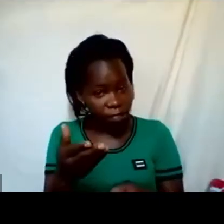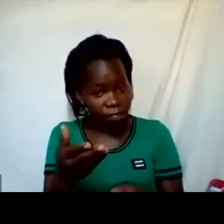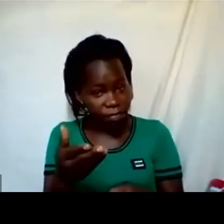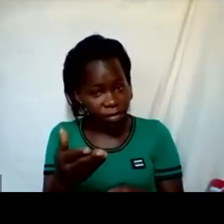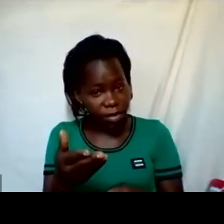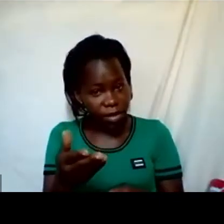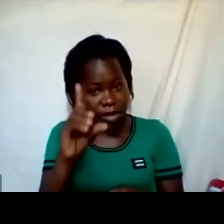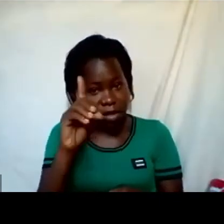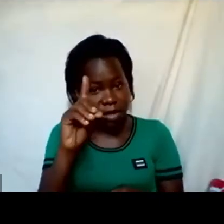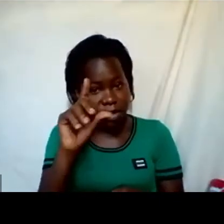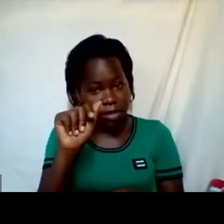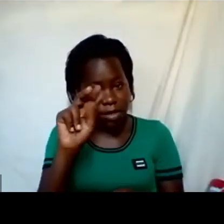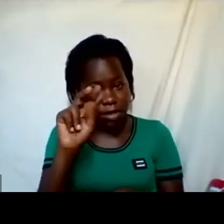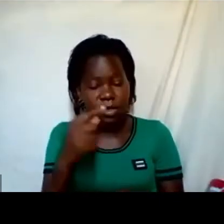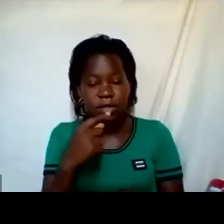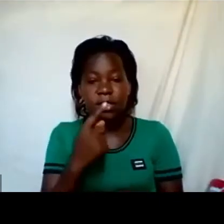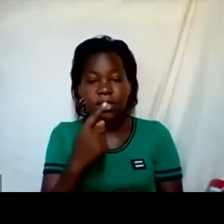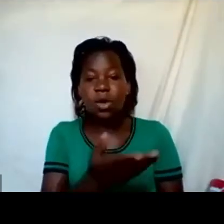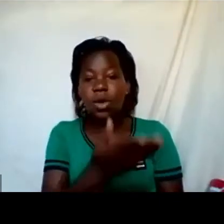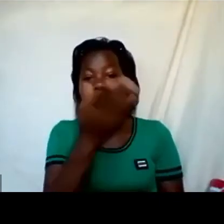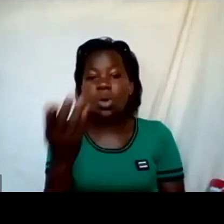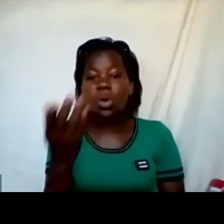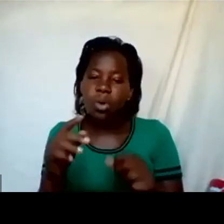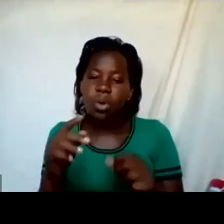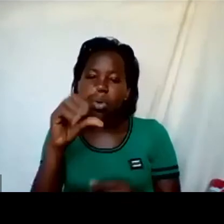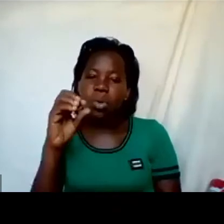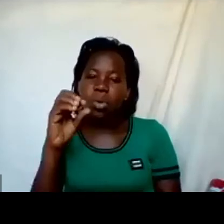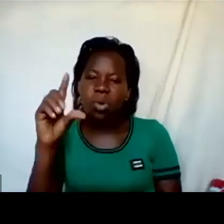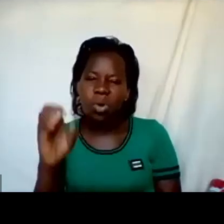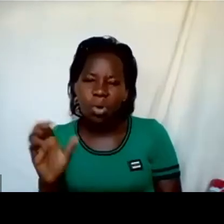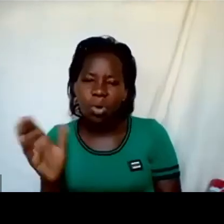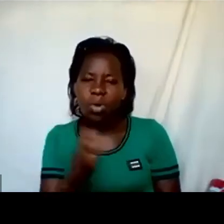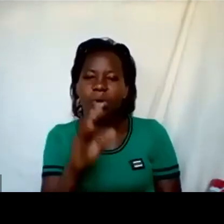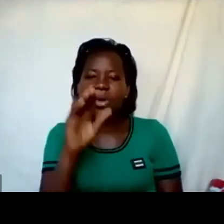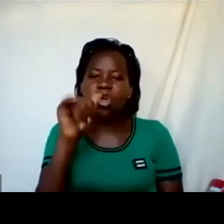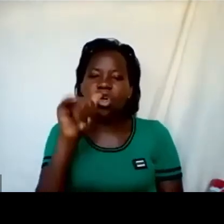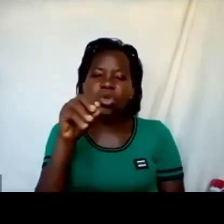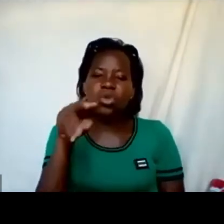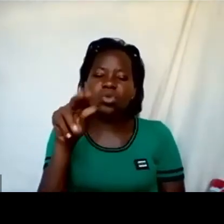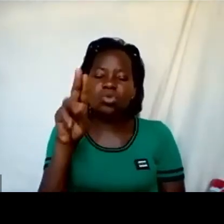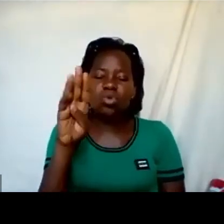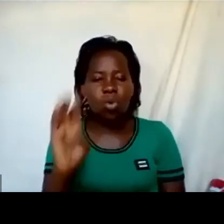there is all this Google and there is YouTube. Please use the opportunity to learn,